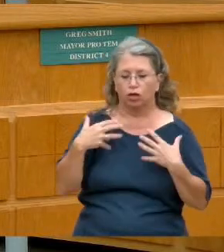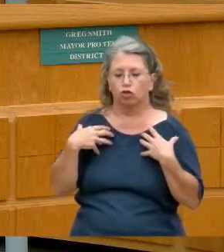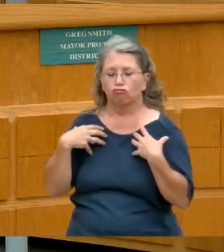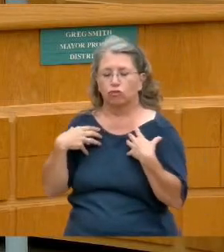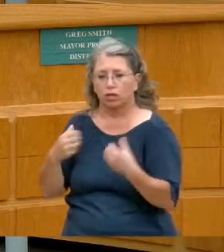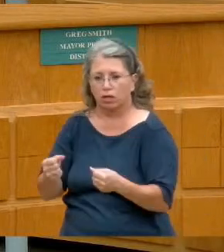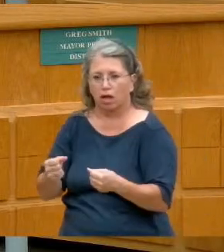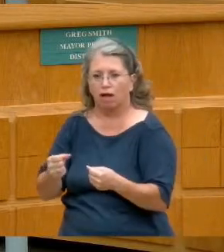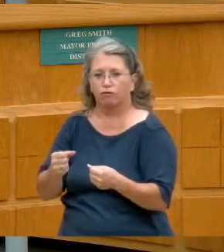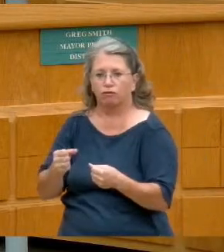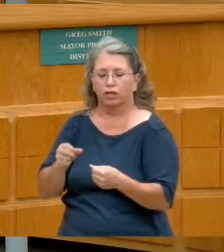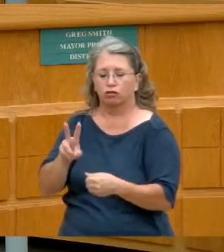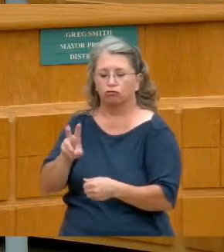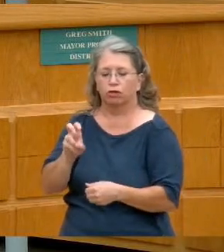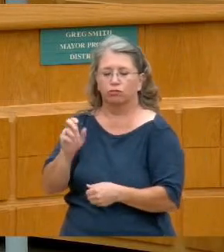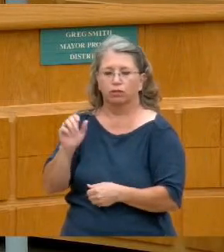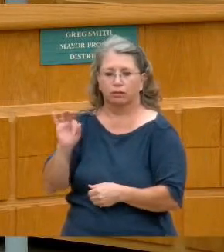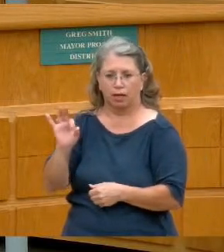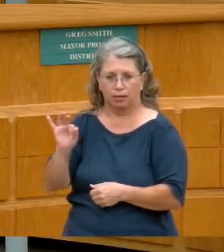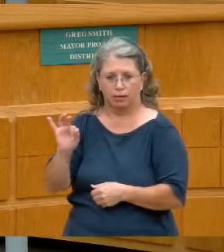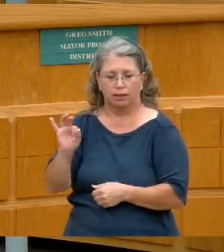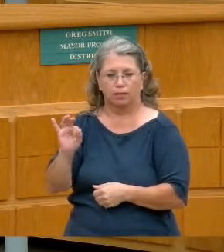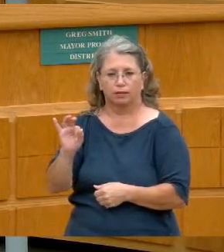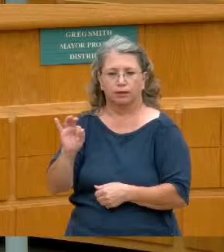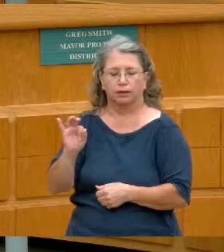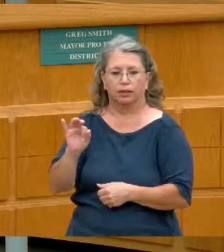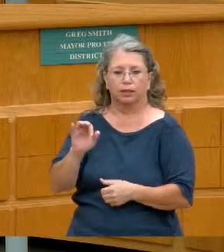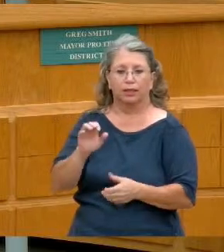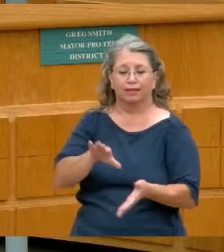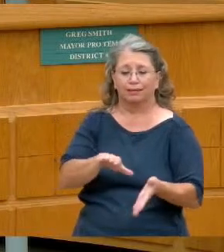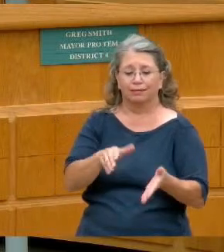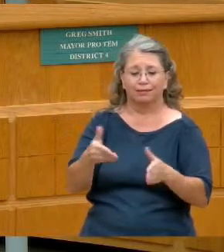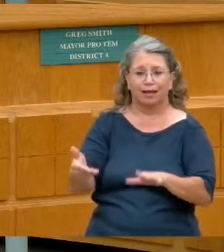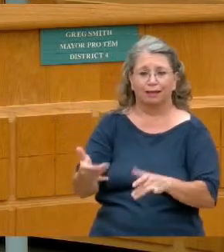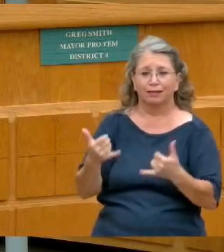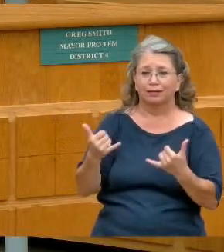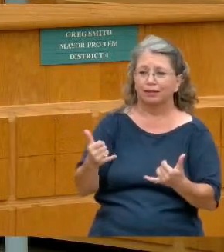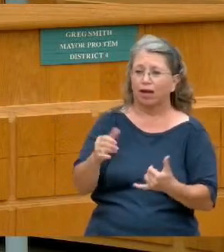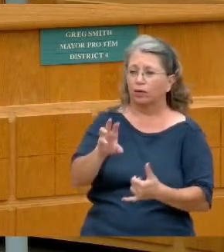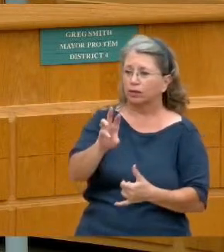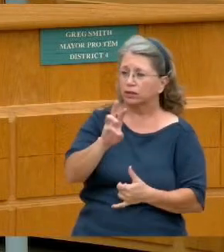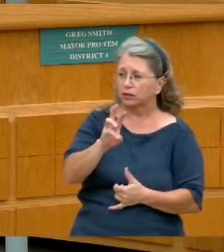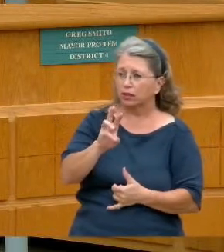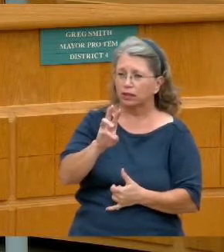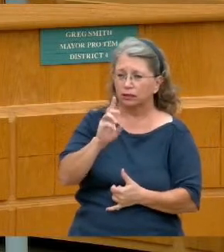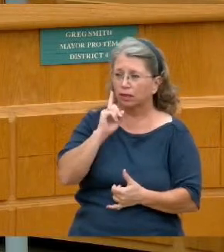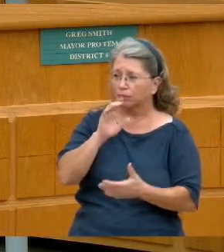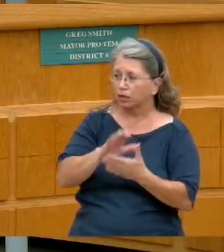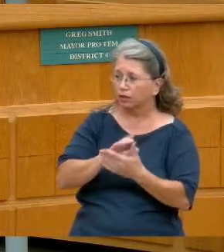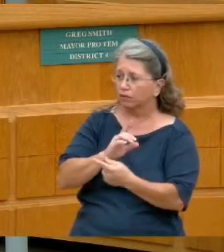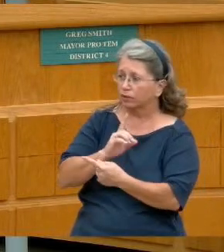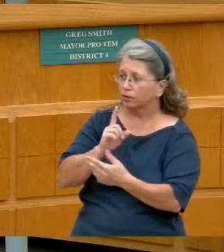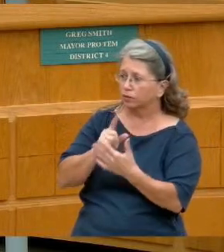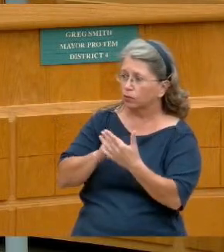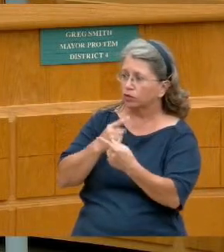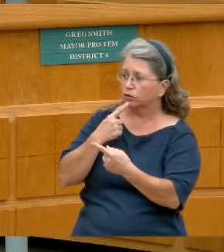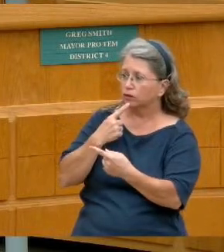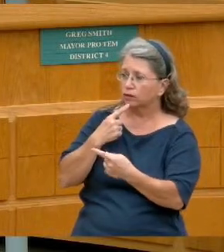at 219, with the fatalities now at 6, I believe, if I've got the numbers right. I'm hearing a lot